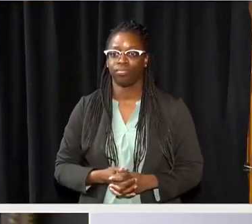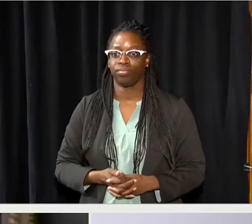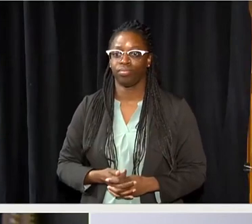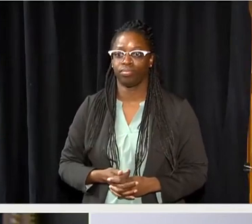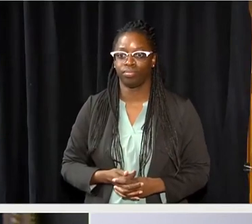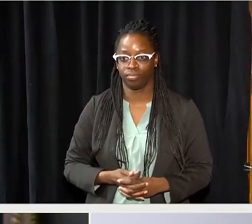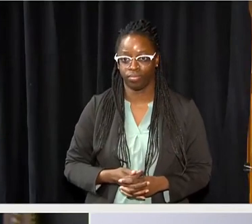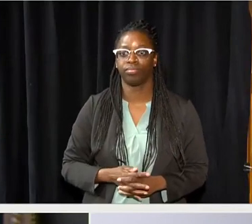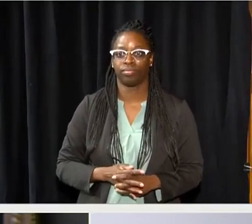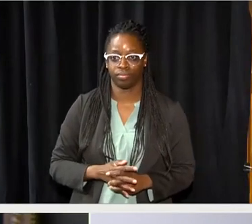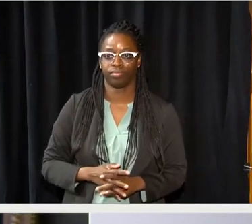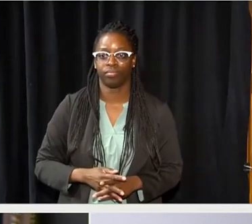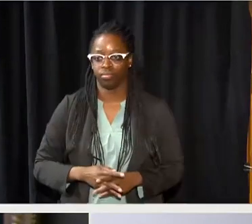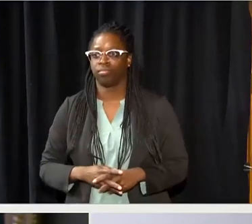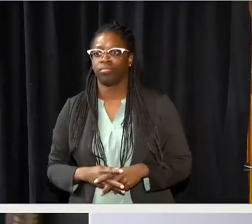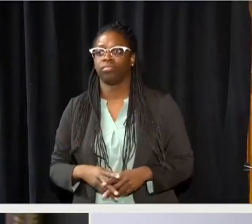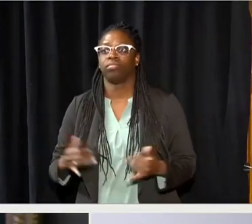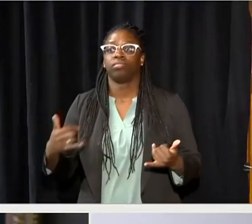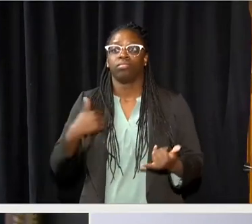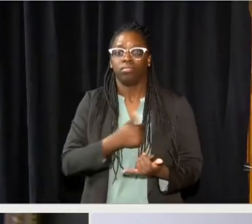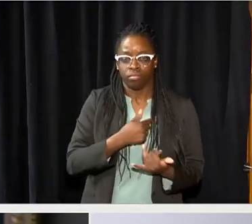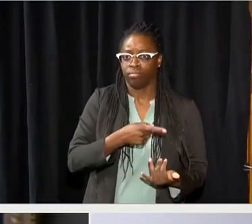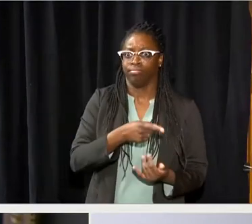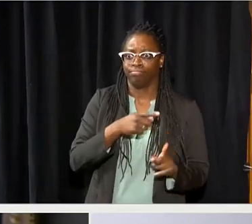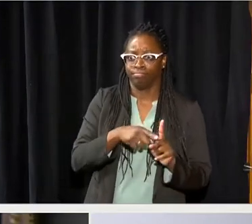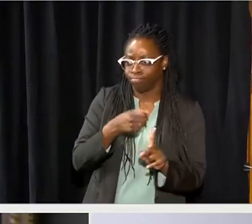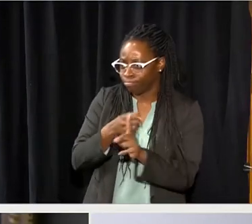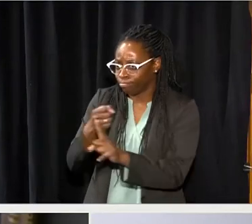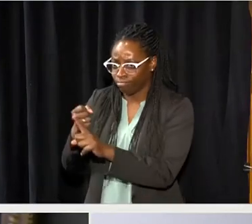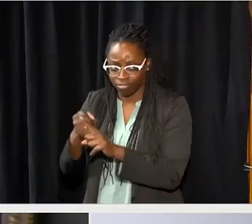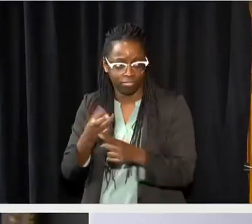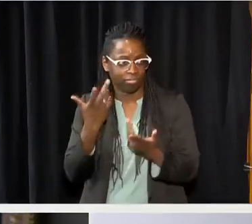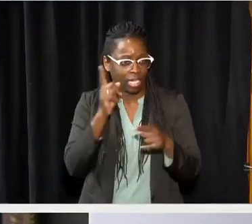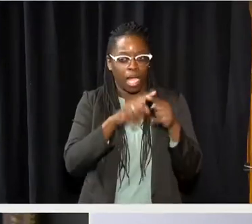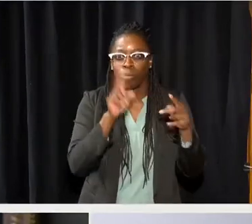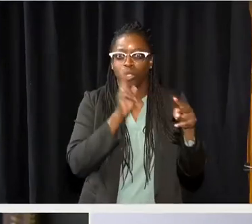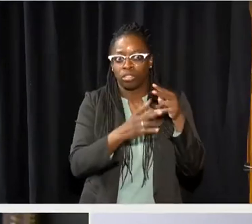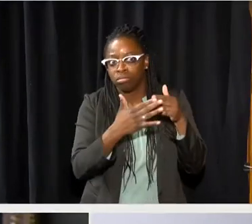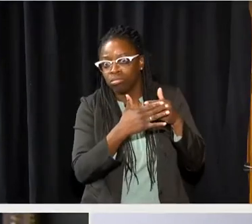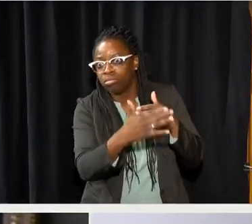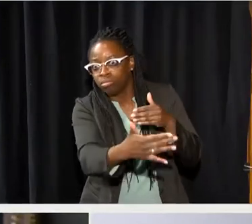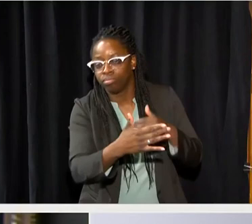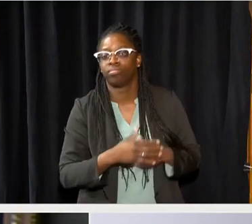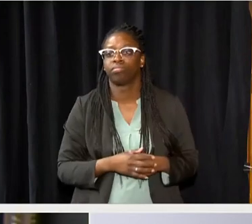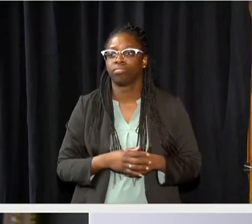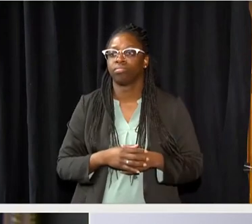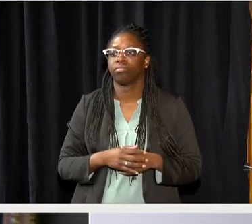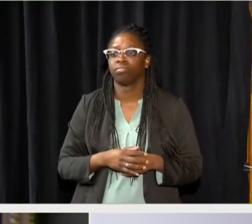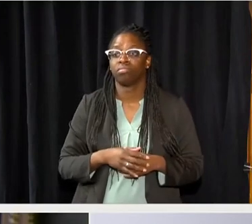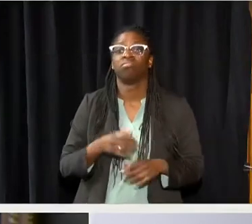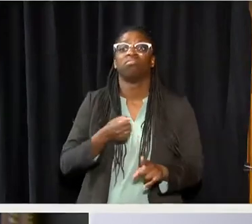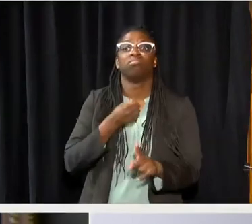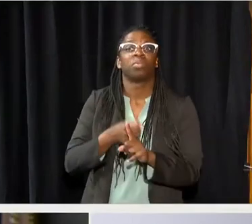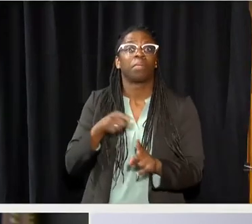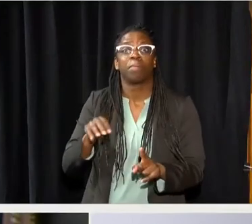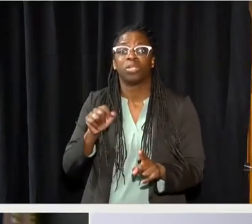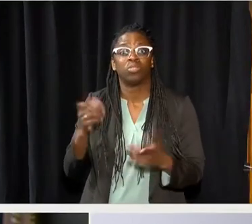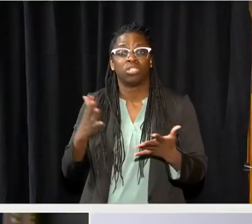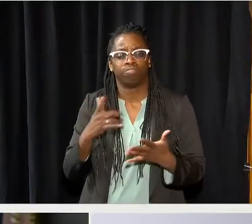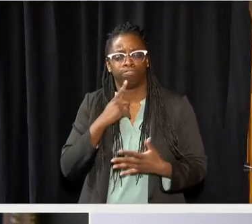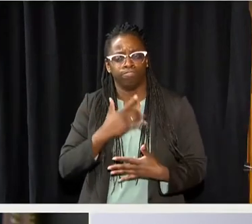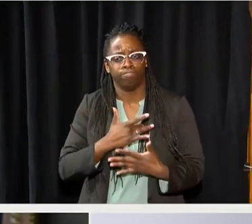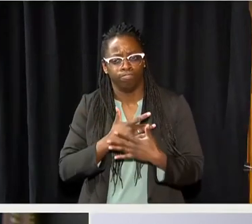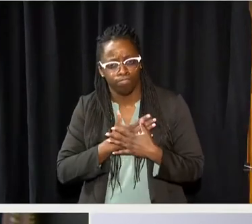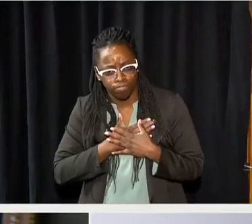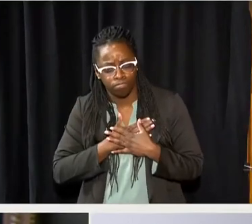We've also faced some unexpected challenges. Now, I'm proud of the way Massachusetts stepped up with